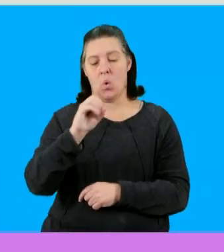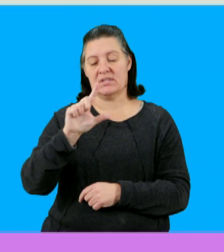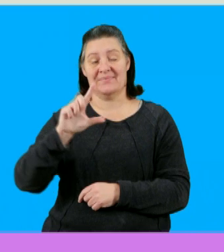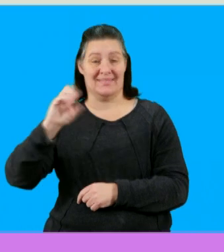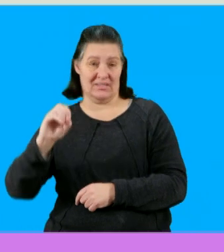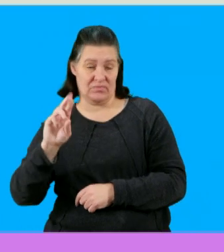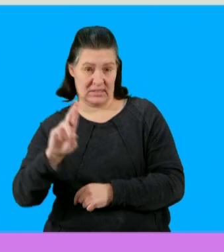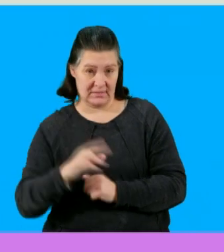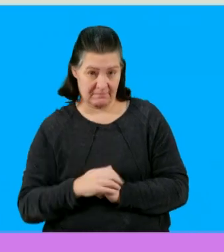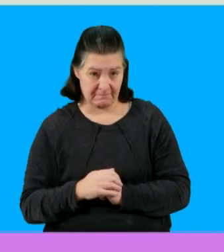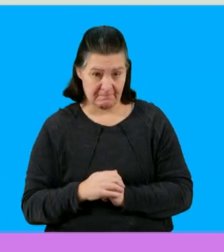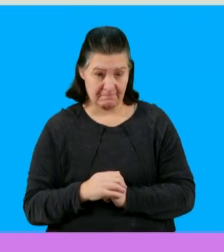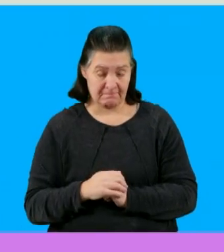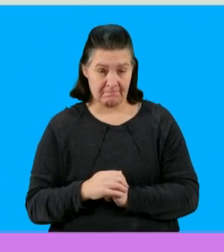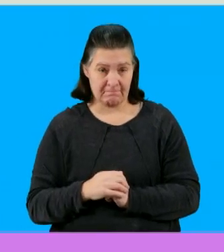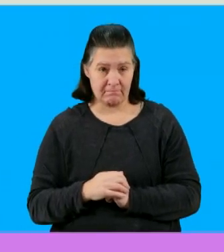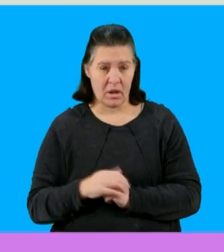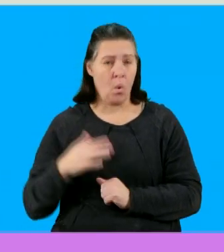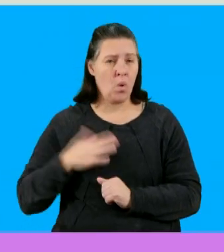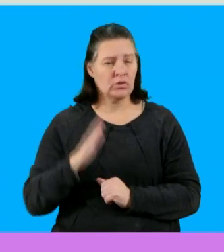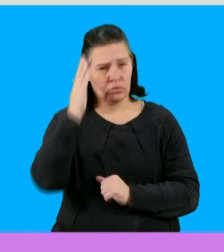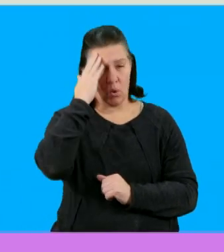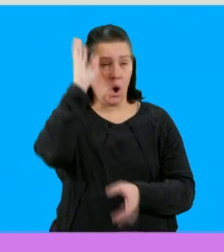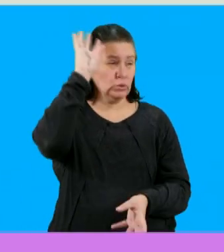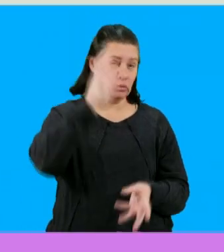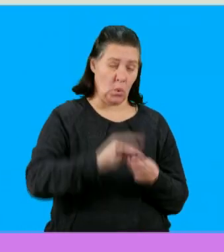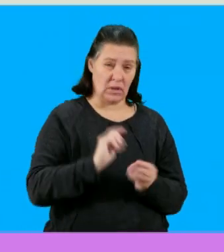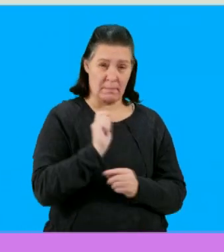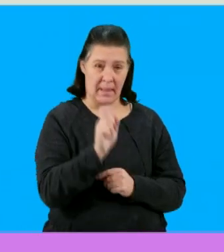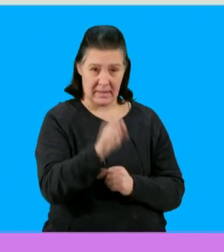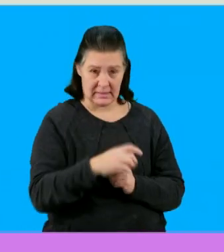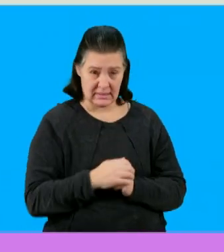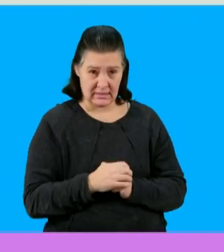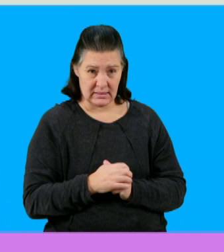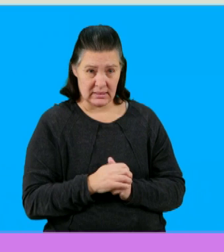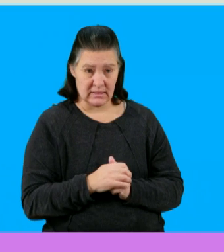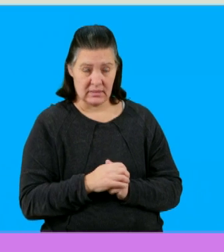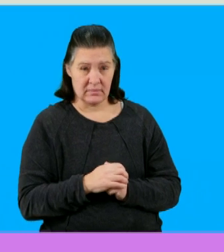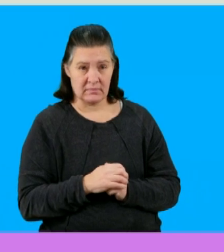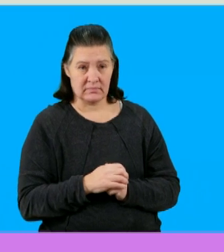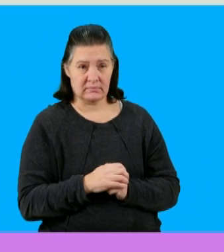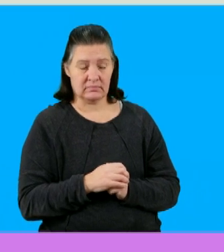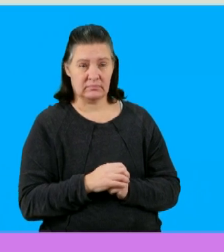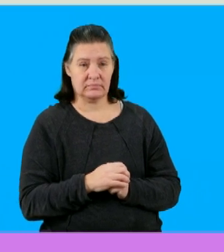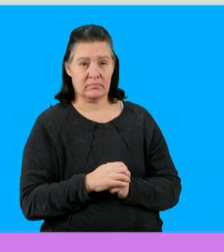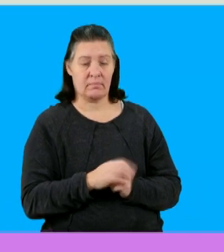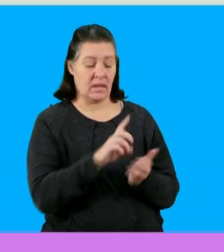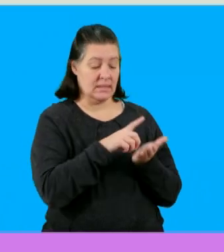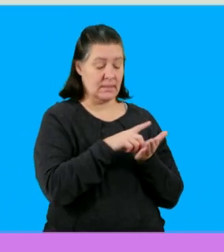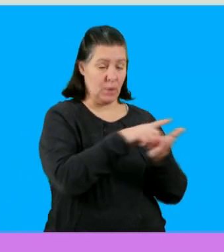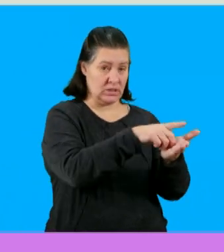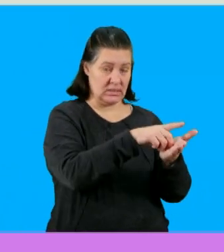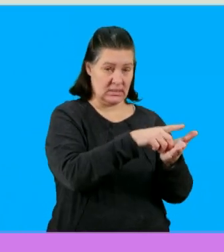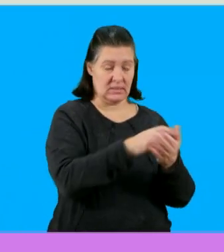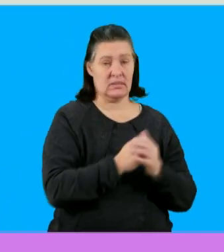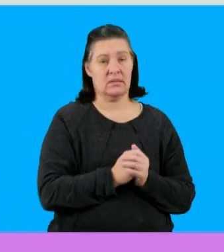2,070 Rand. Okay, but remember, we would like to know the total she needs to pay. So therefore, I'll take